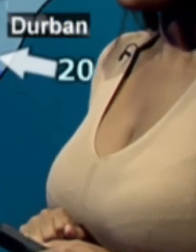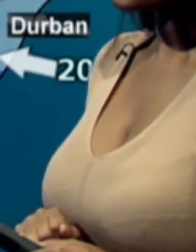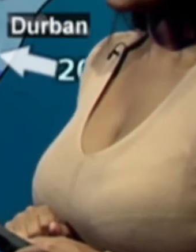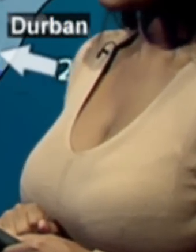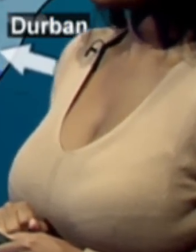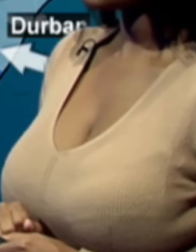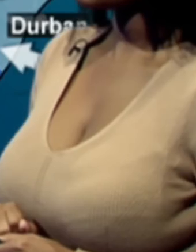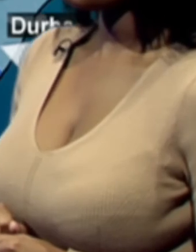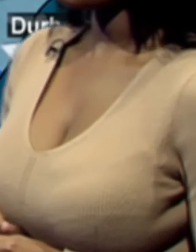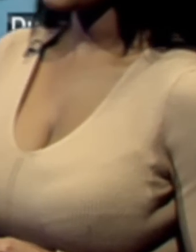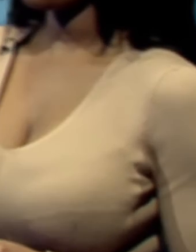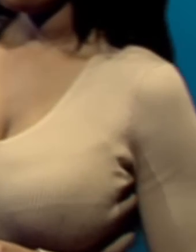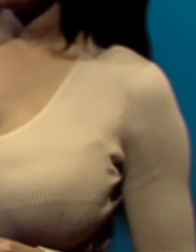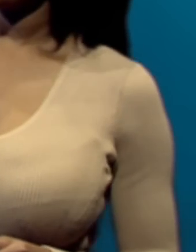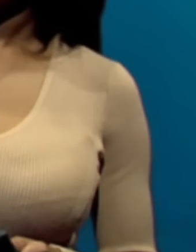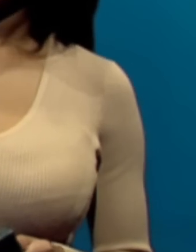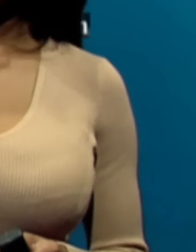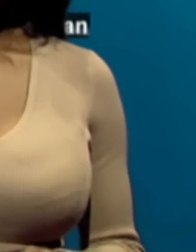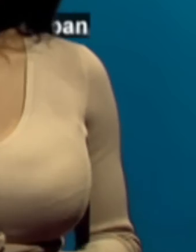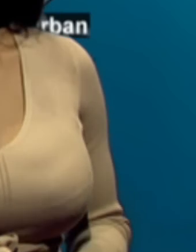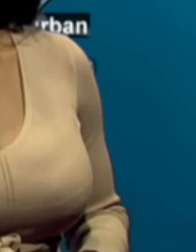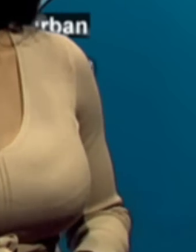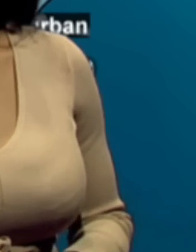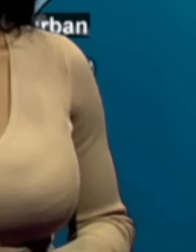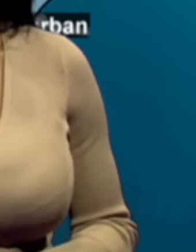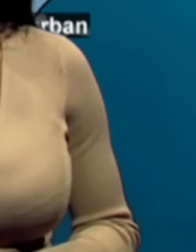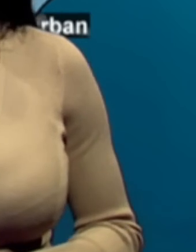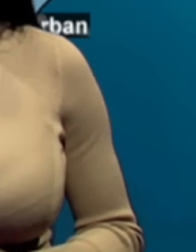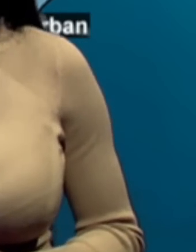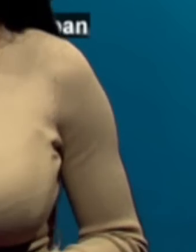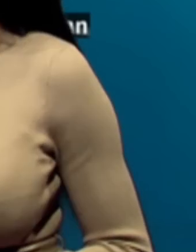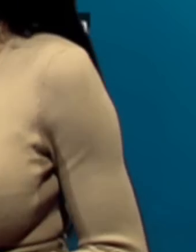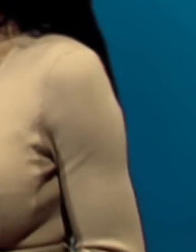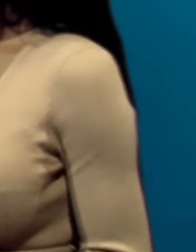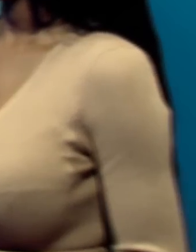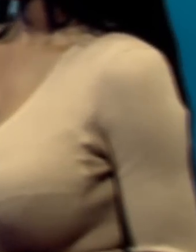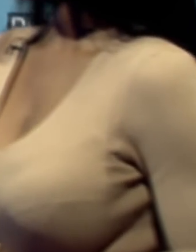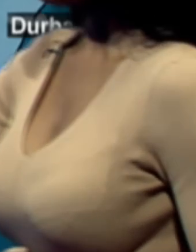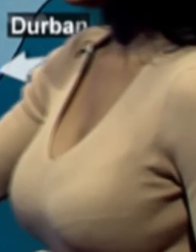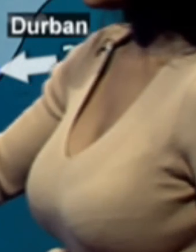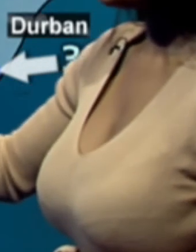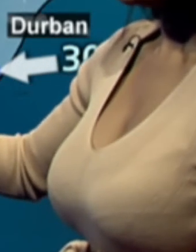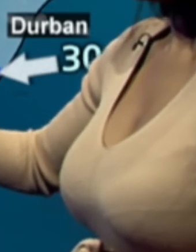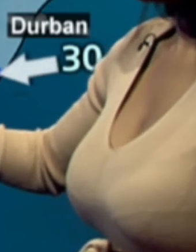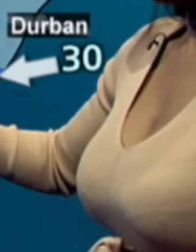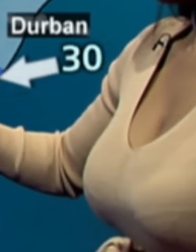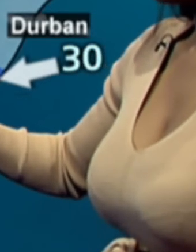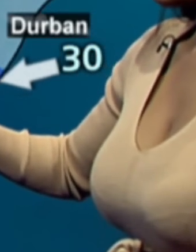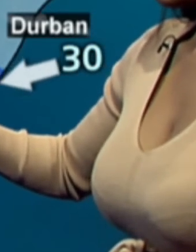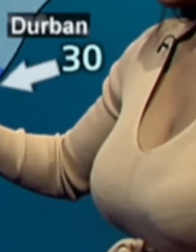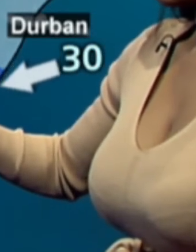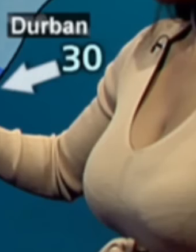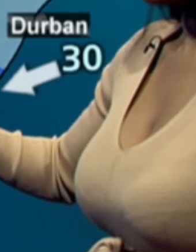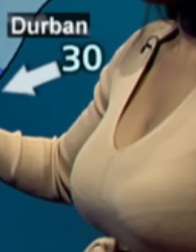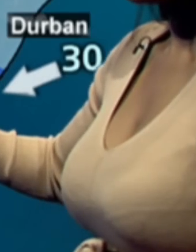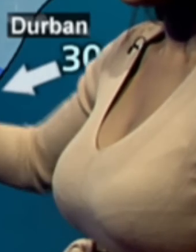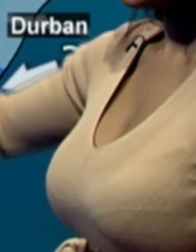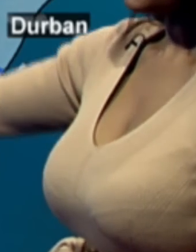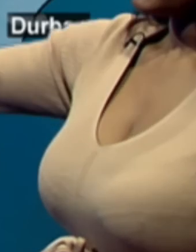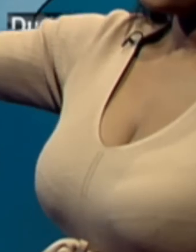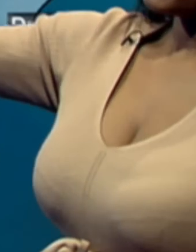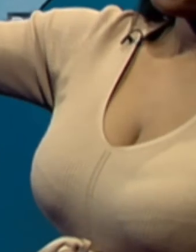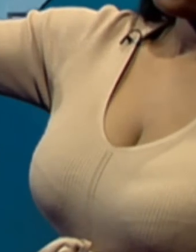pula diperesente di le 30 le fa re lebelela bophirima jwa naga bo tla nna le gone go apoga ka moso le teng dipula di na le gone go tswelela mo karolong ya